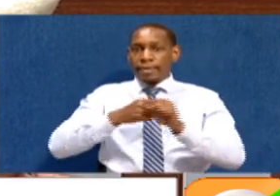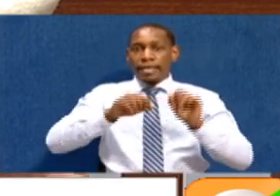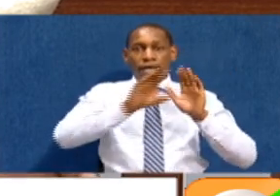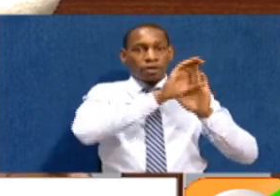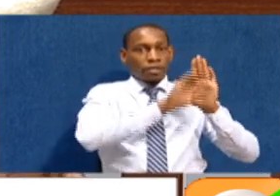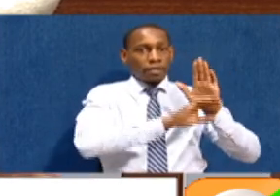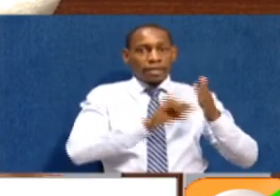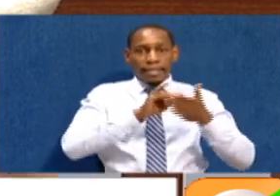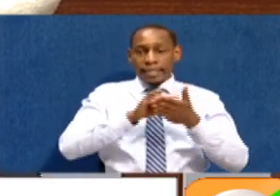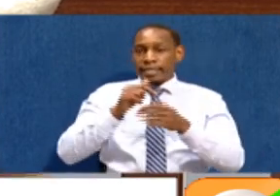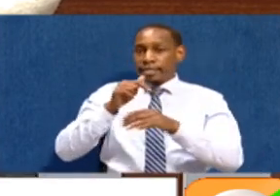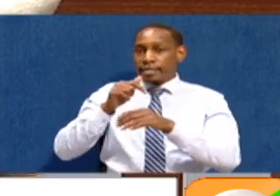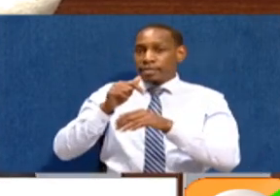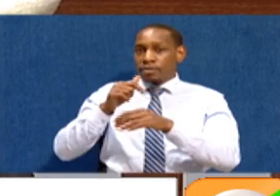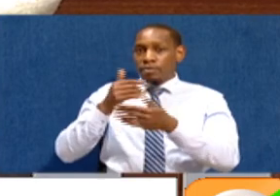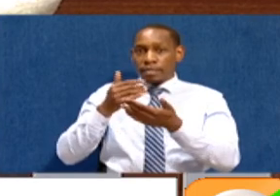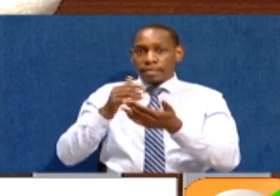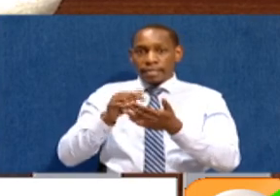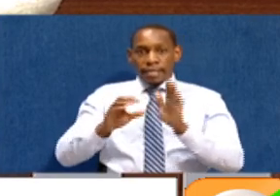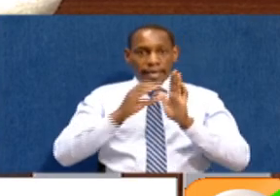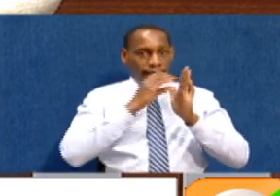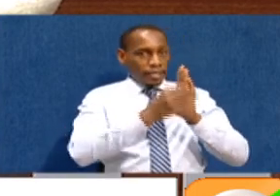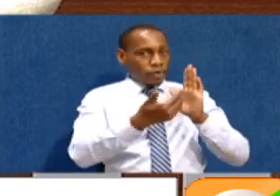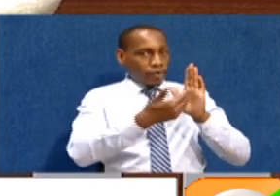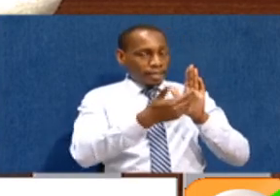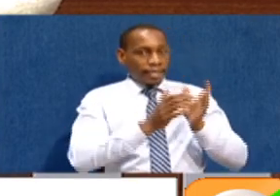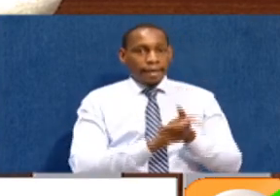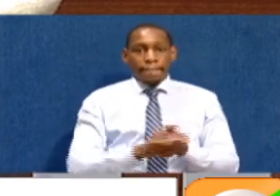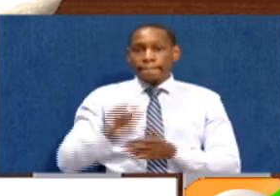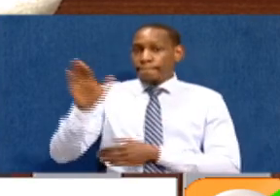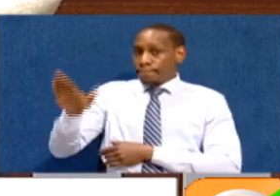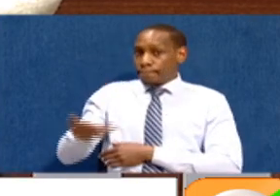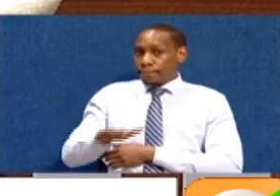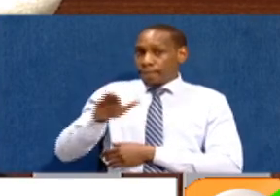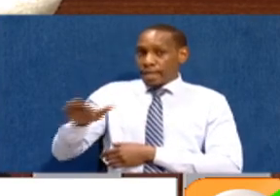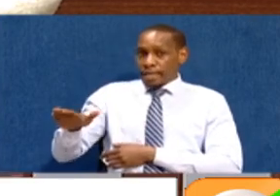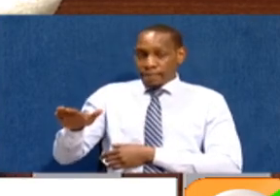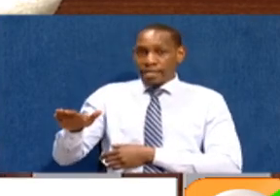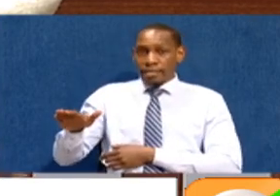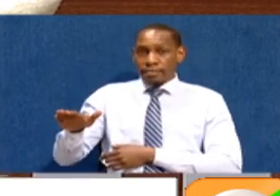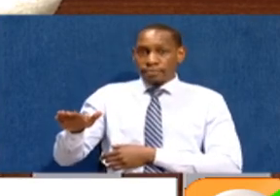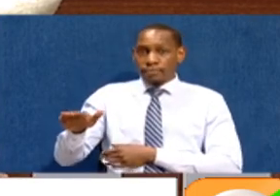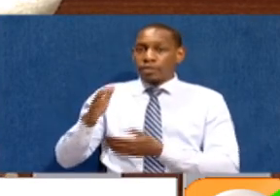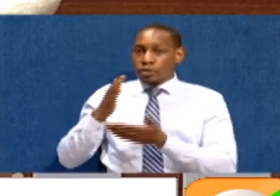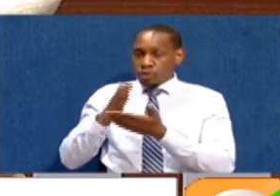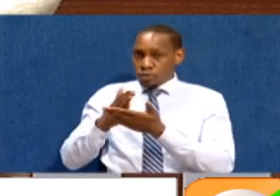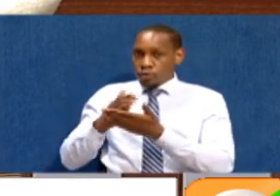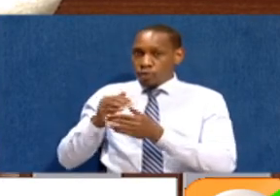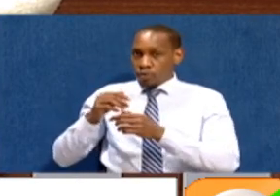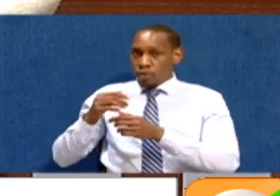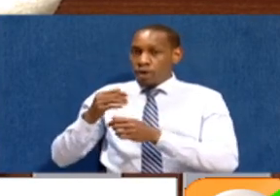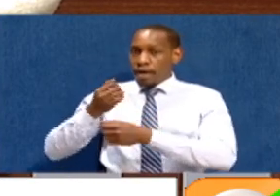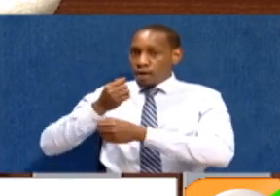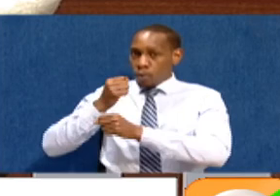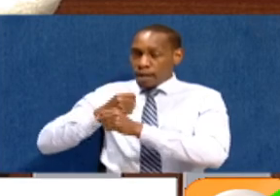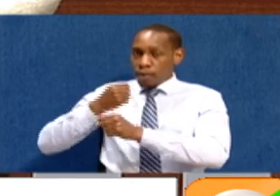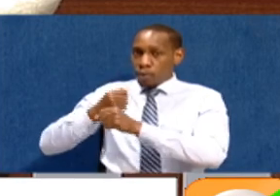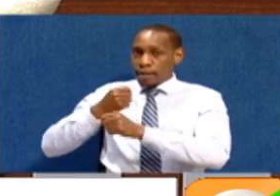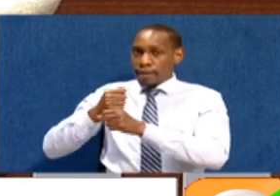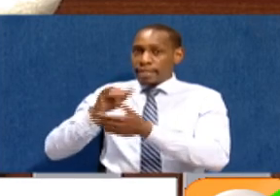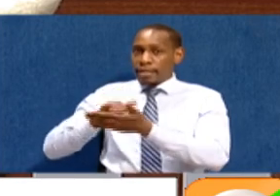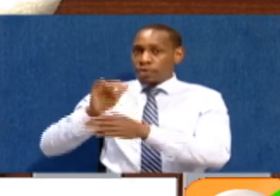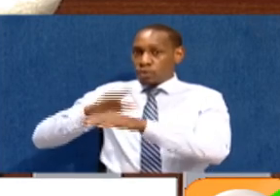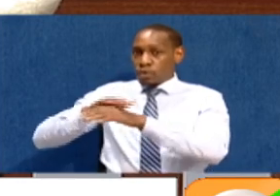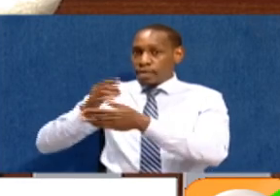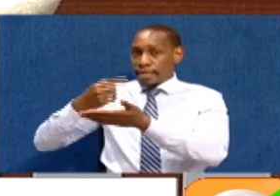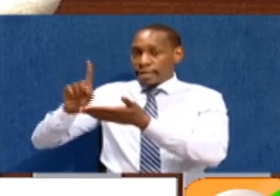Constitution that by dint of this provision, Parliament would, in an orderly manner, do what is good and